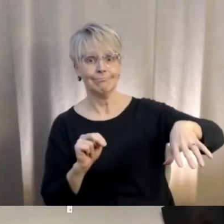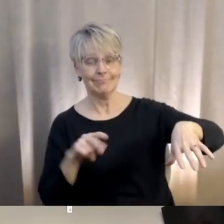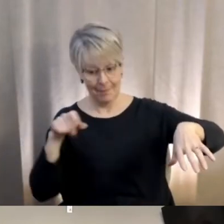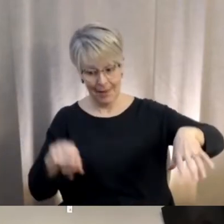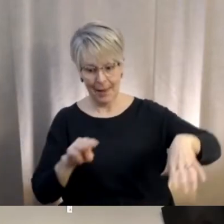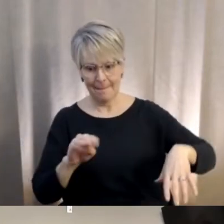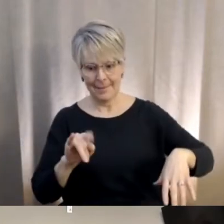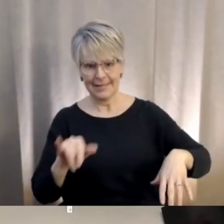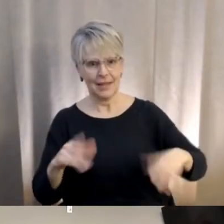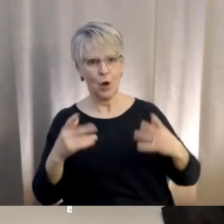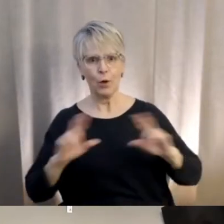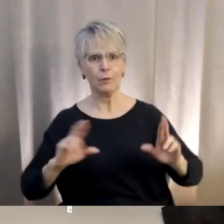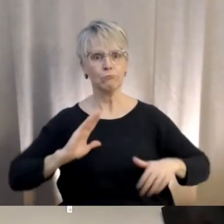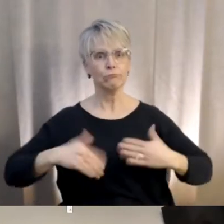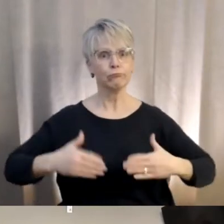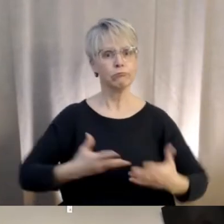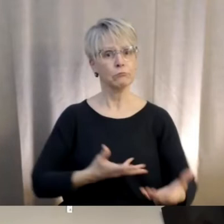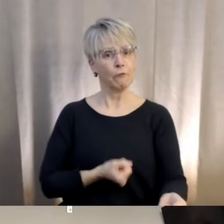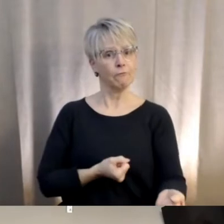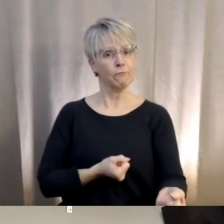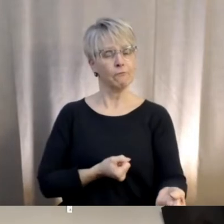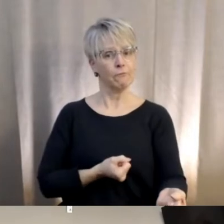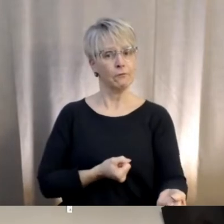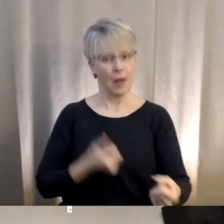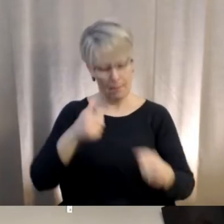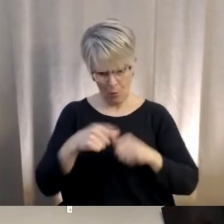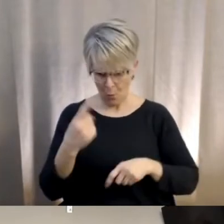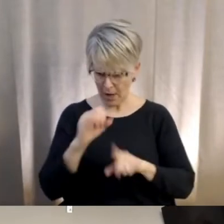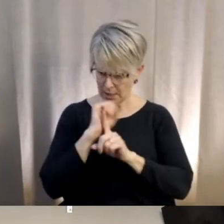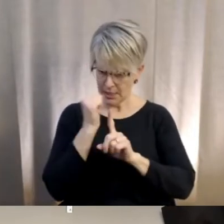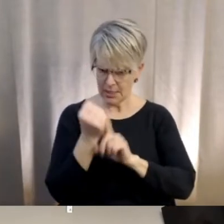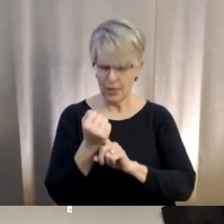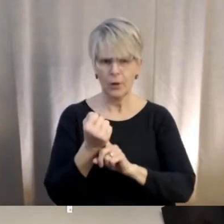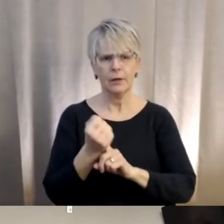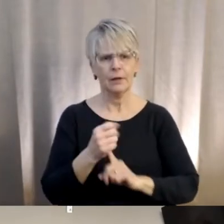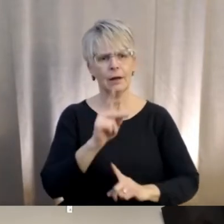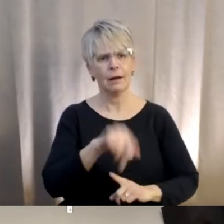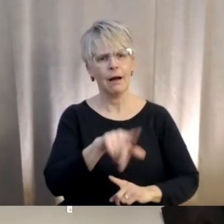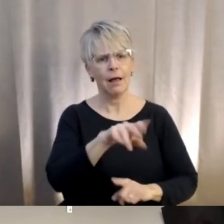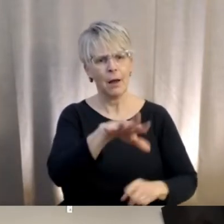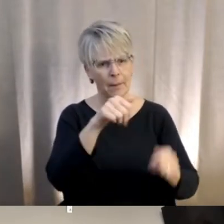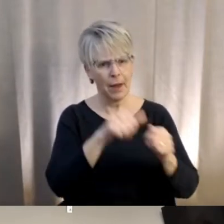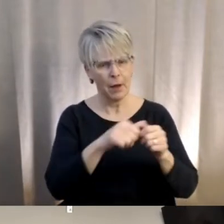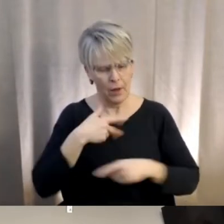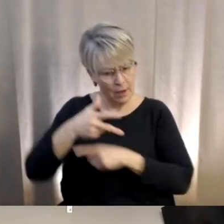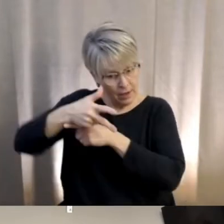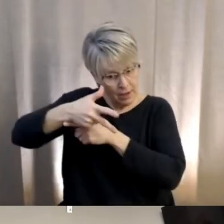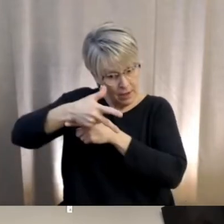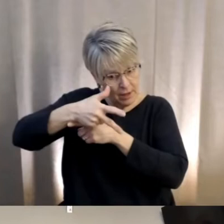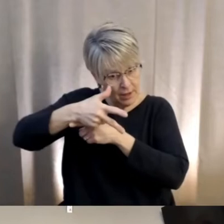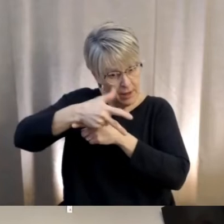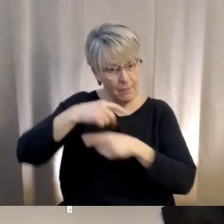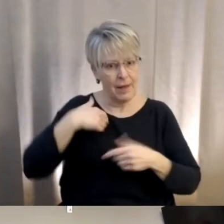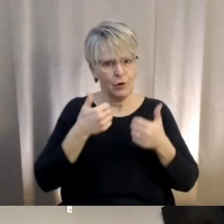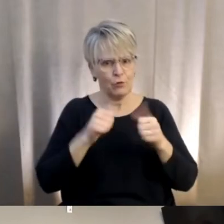made some really great progress and confidence. And I remember one situation specifically, Kyle, where we actually recorded it, but I was trying to work